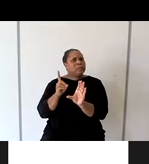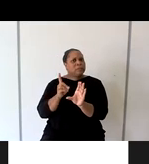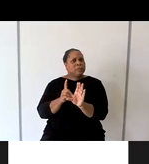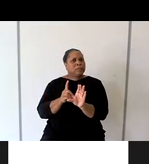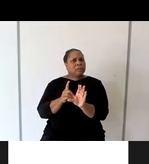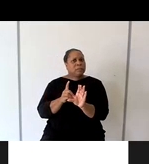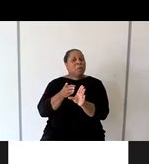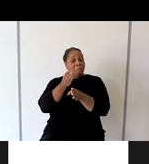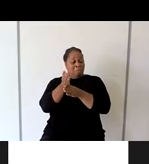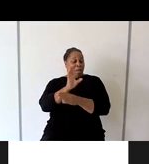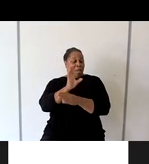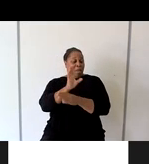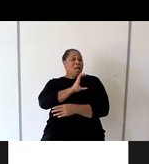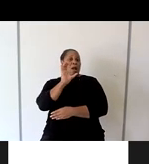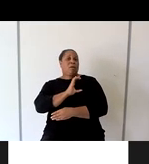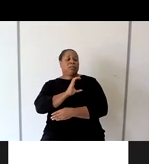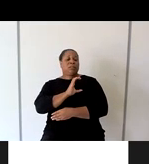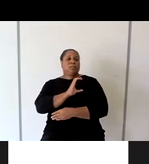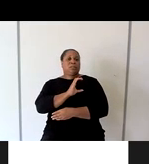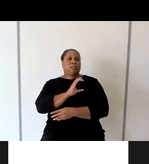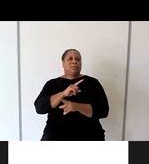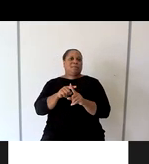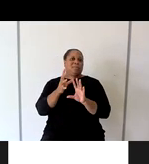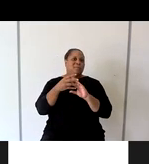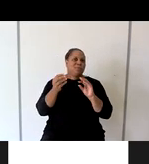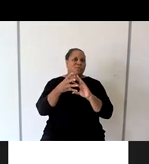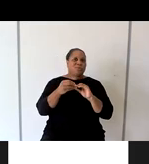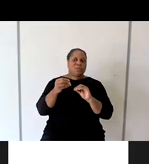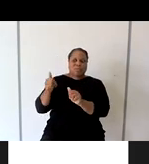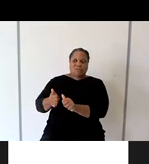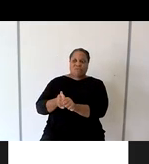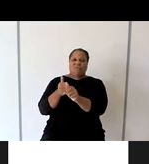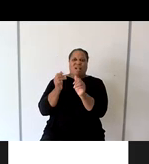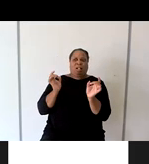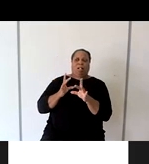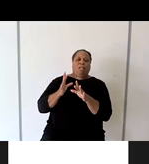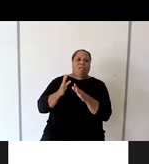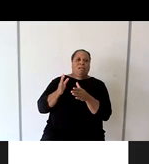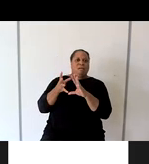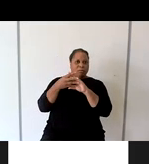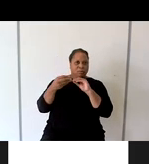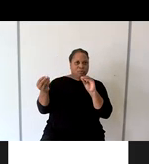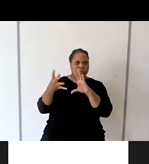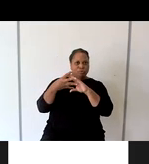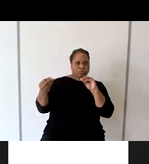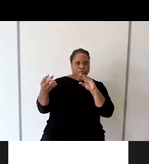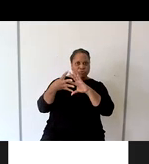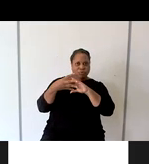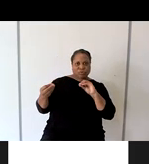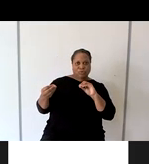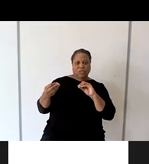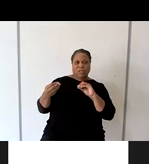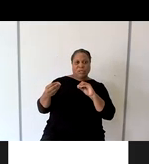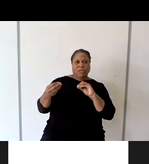the main character, but the plot still follows a tragic narrative where the person with a